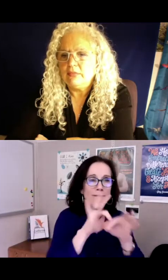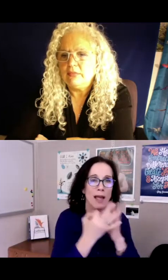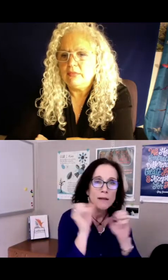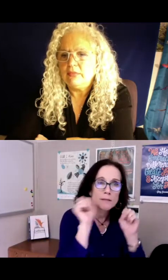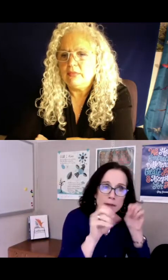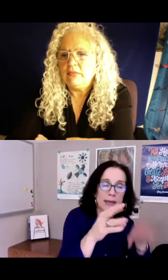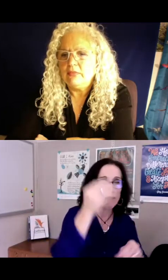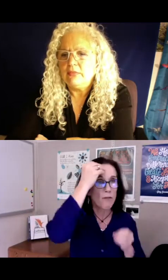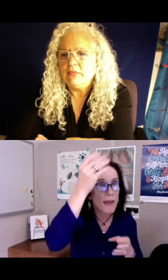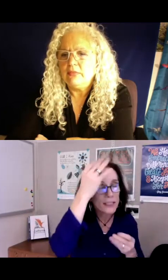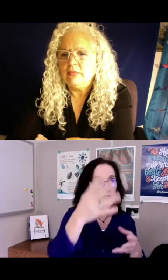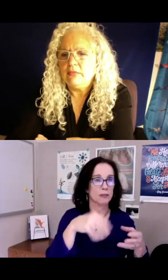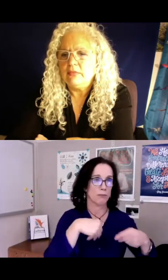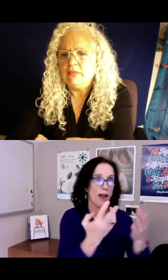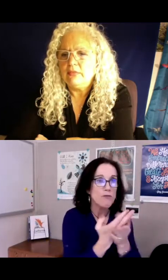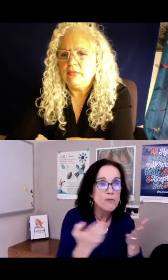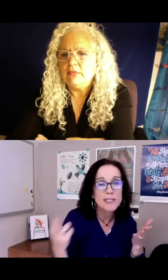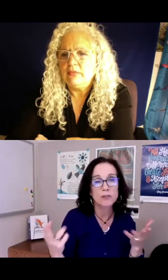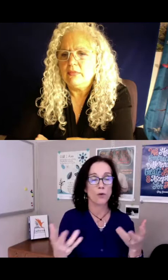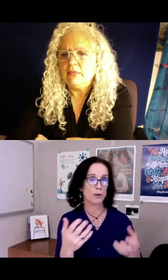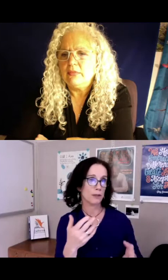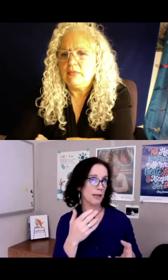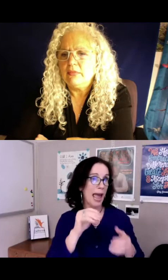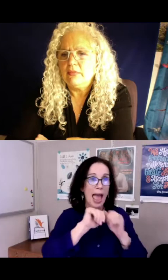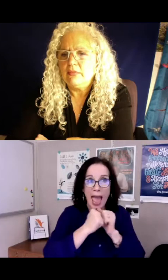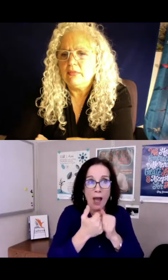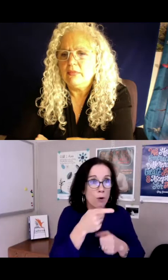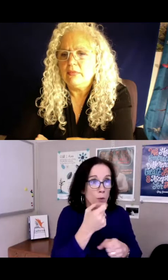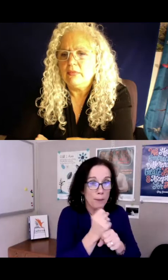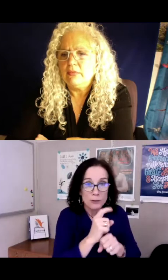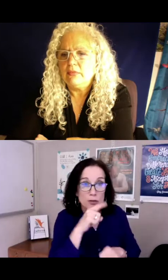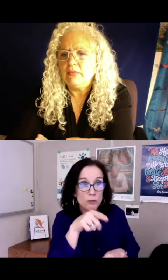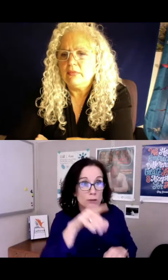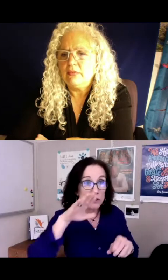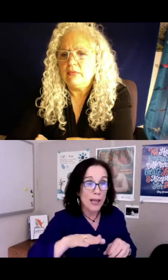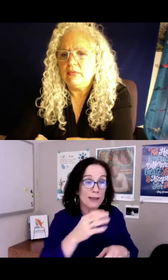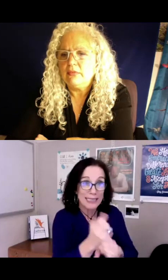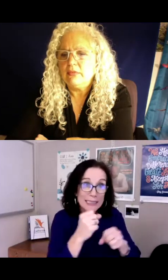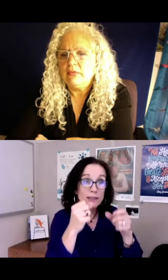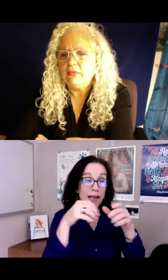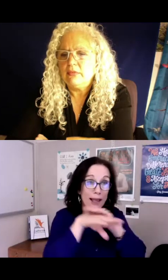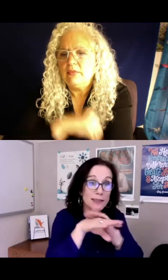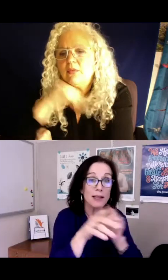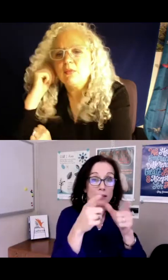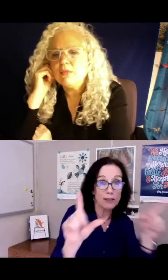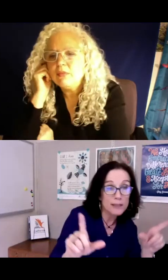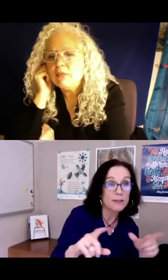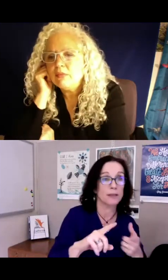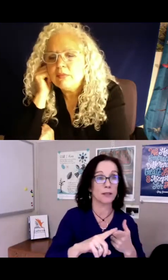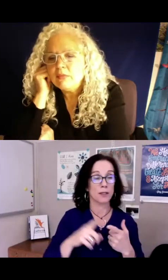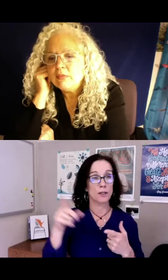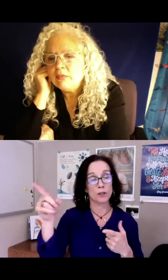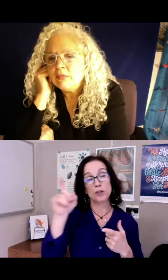idea is to provide support, information, resources, how to make sure the child